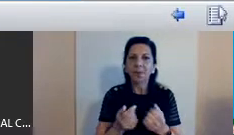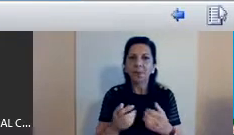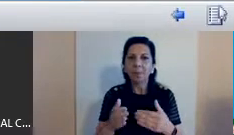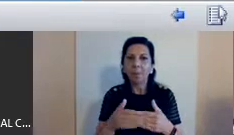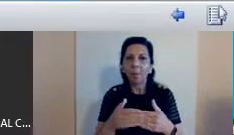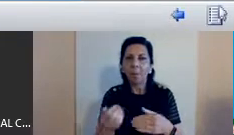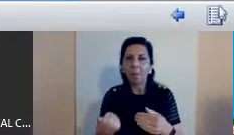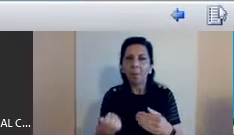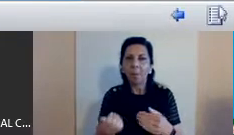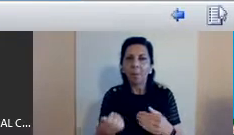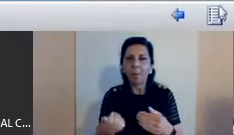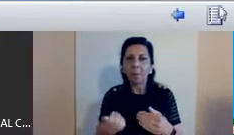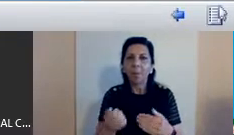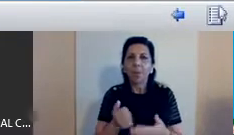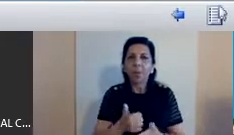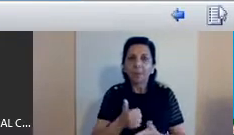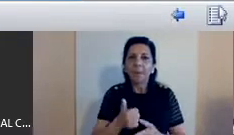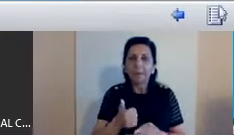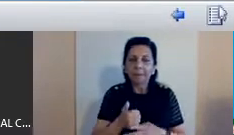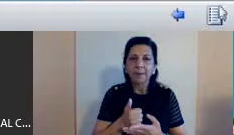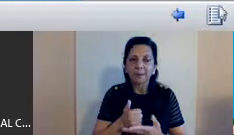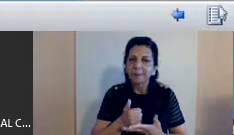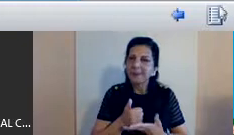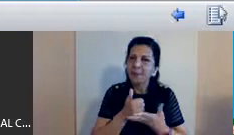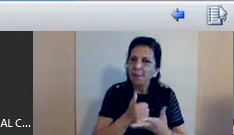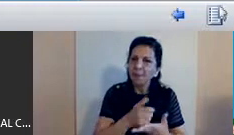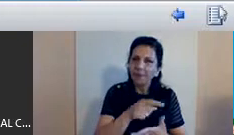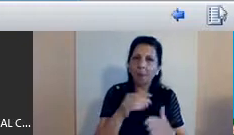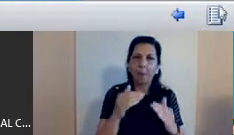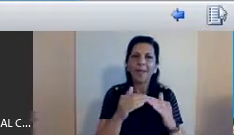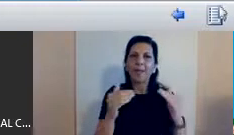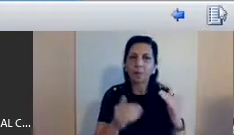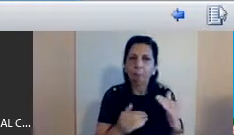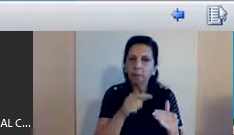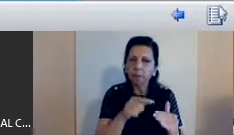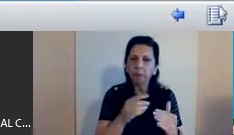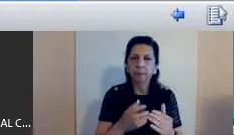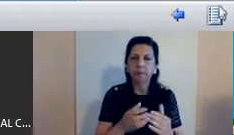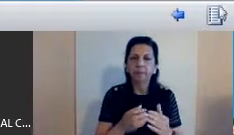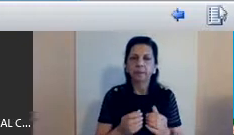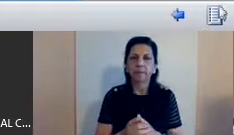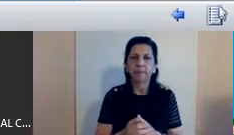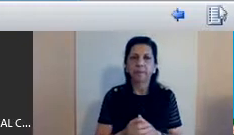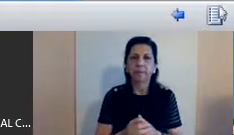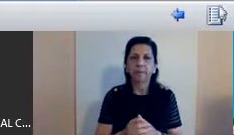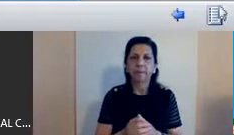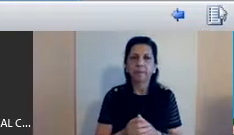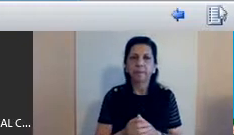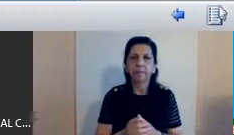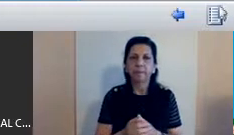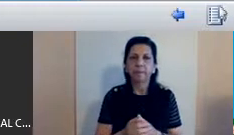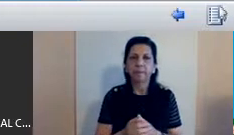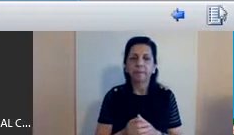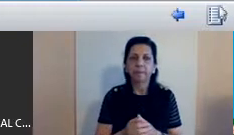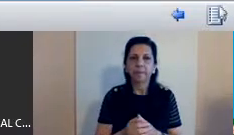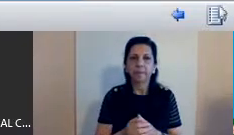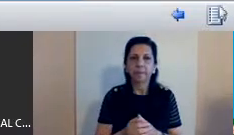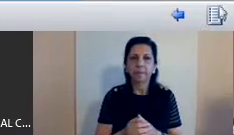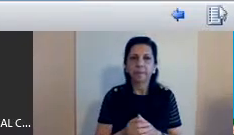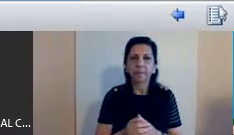to be supportive of those. In terms of the overall response to the